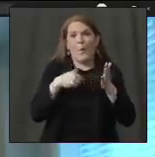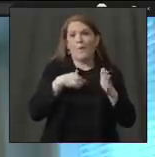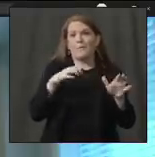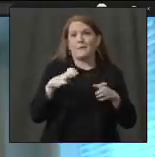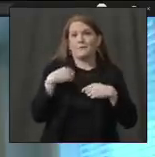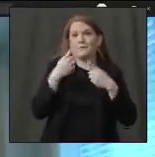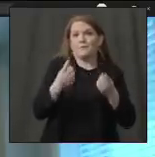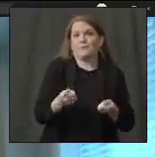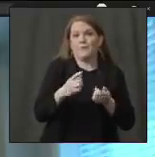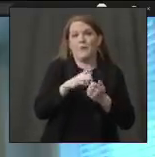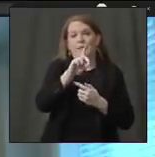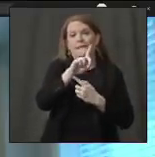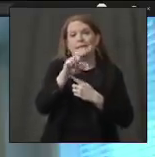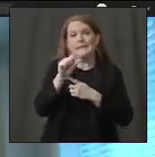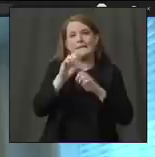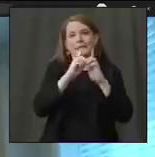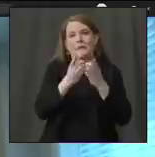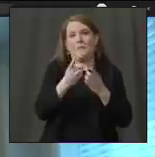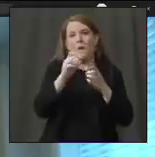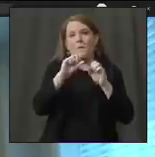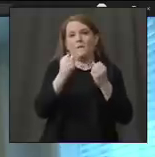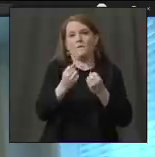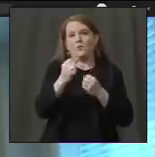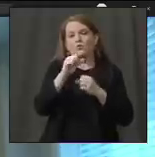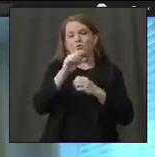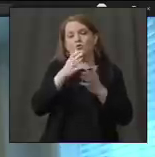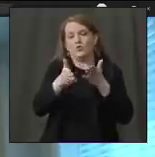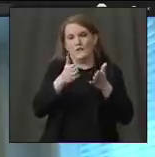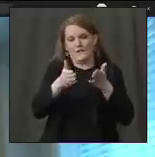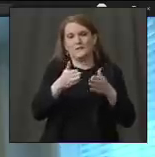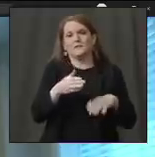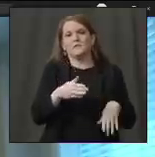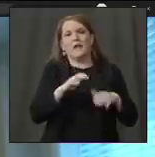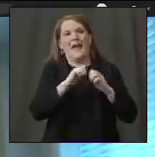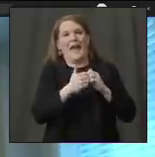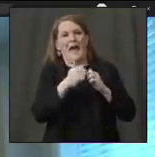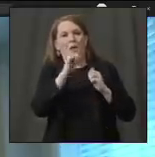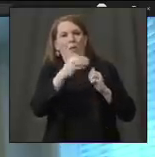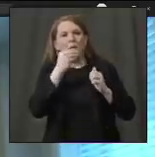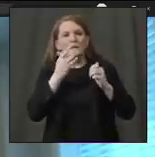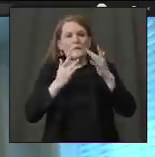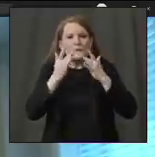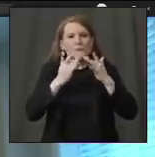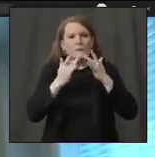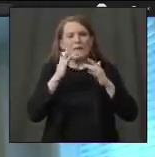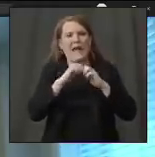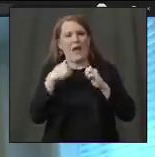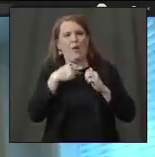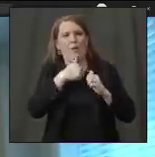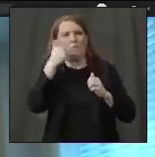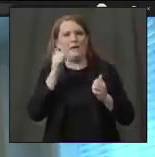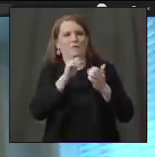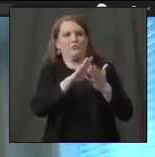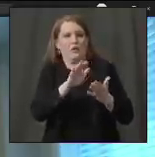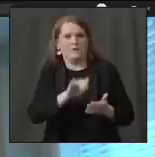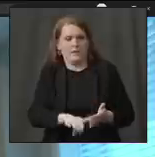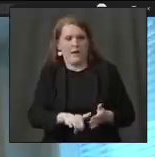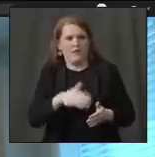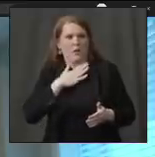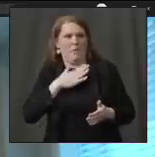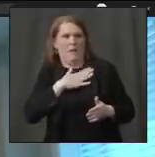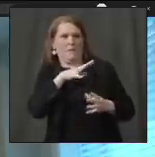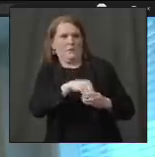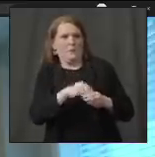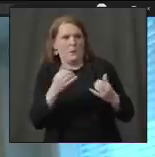Services to address the food issues that the Governor and the Commissioner have talked about. I want to start